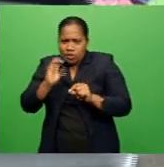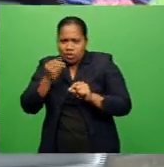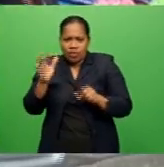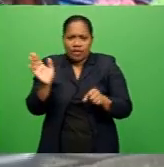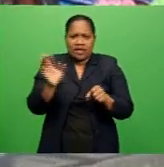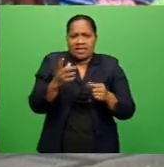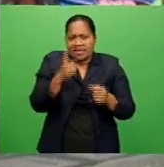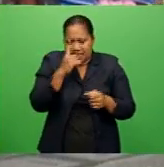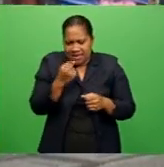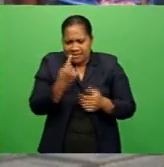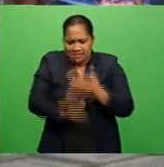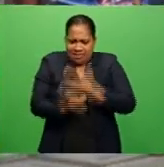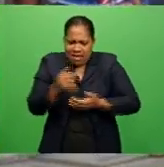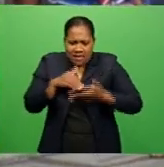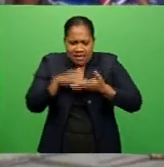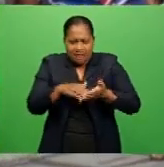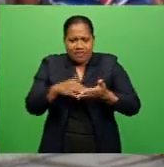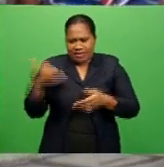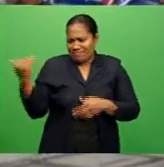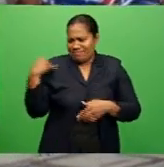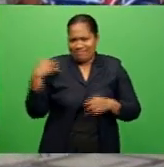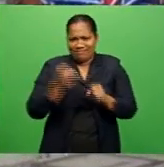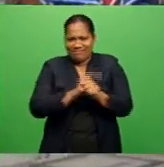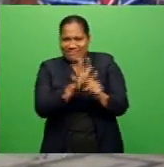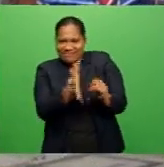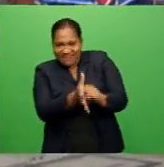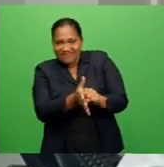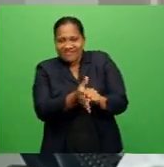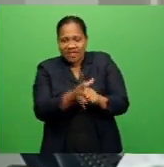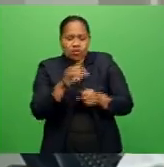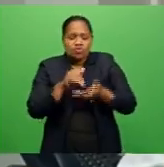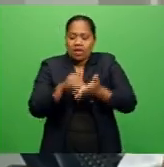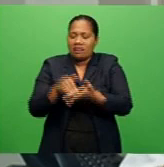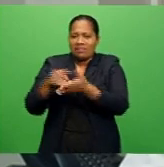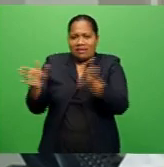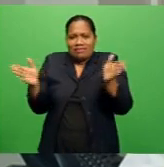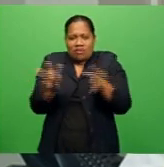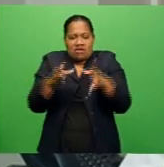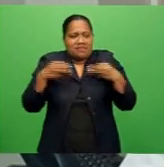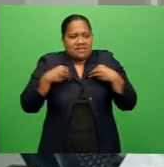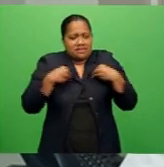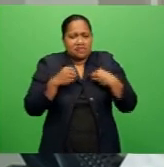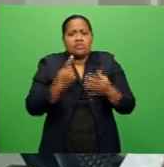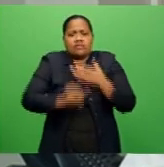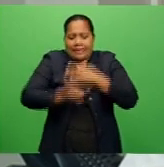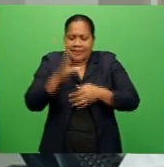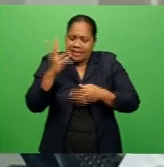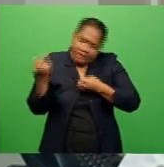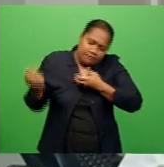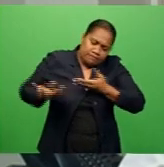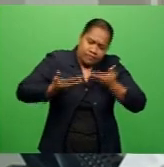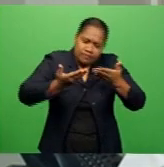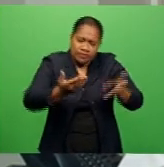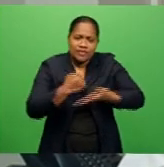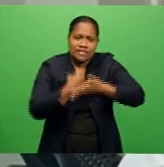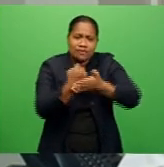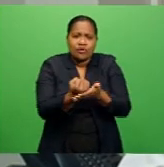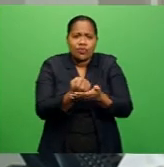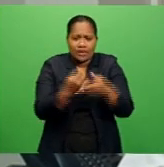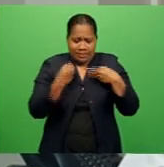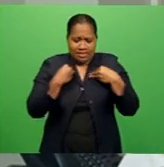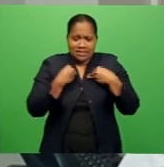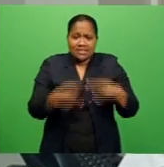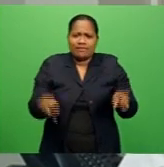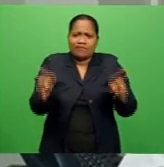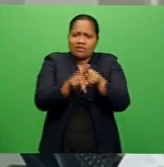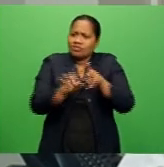of COVID-19 on small businesses. They were providing, with the support of their business partners, the Australian government,